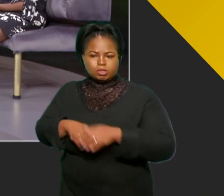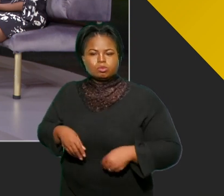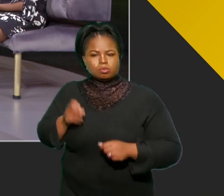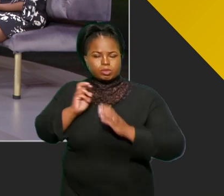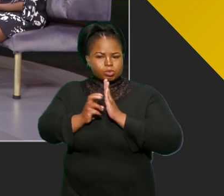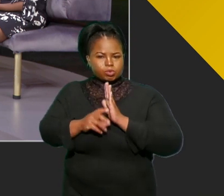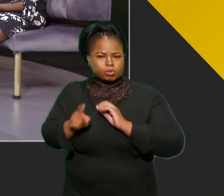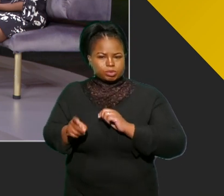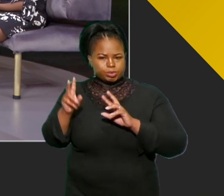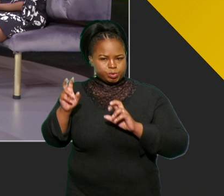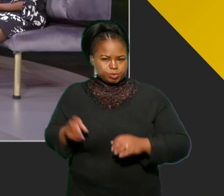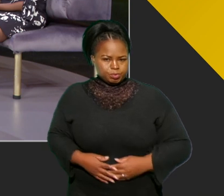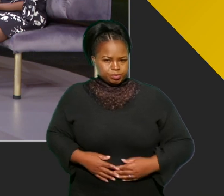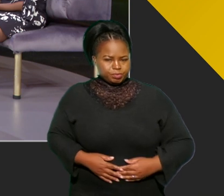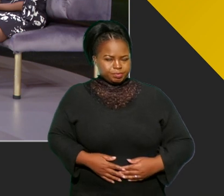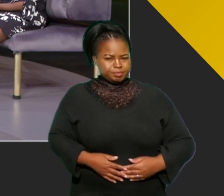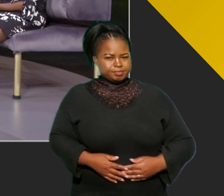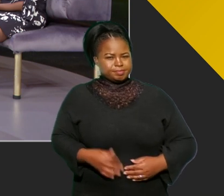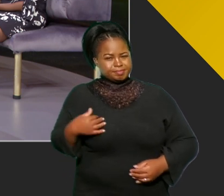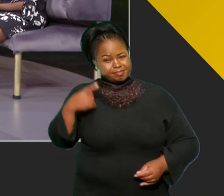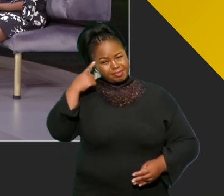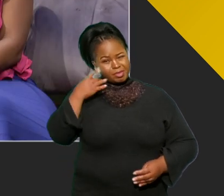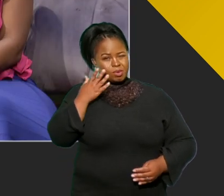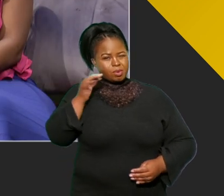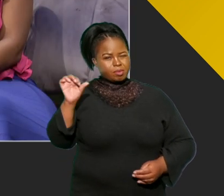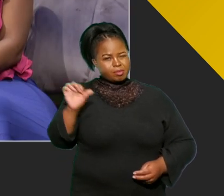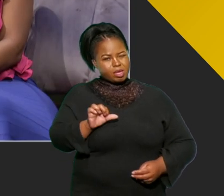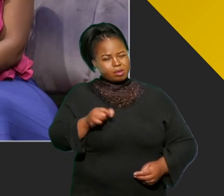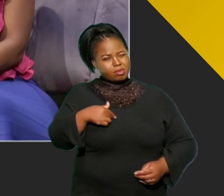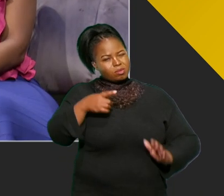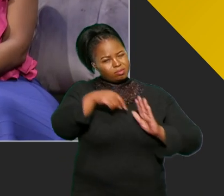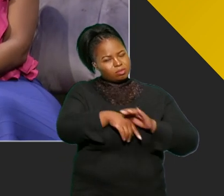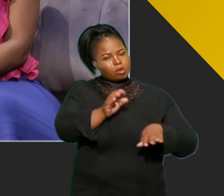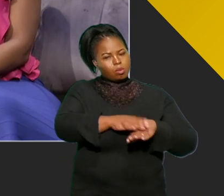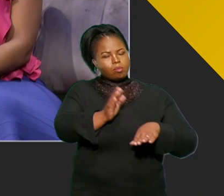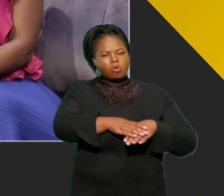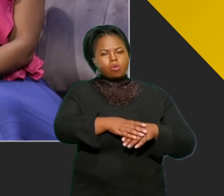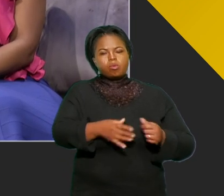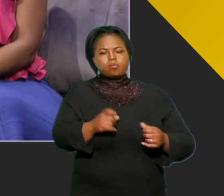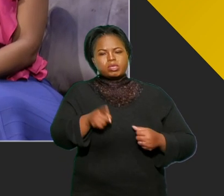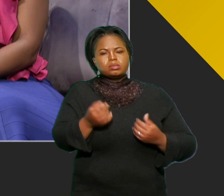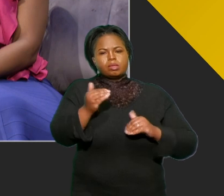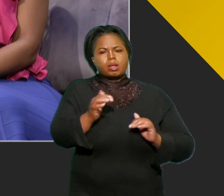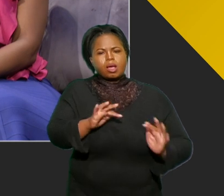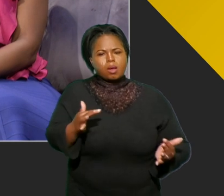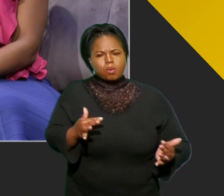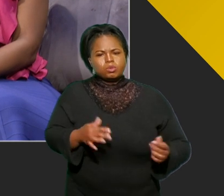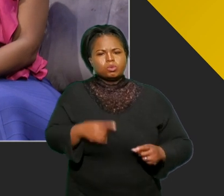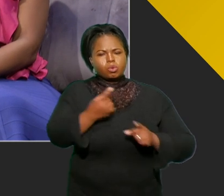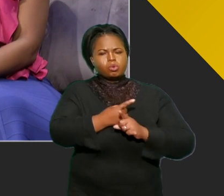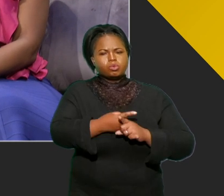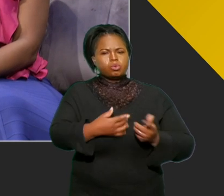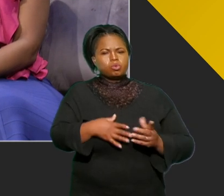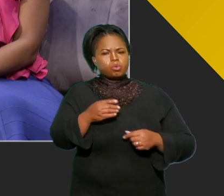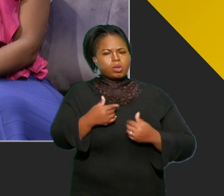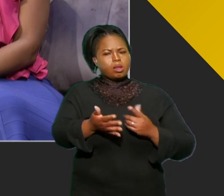such issues. So I think, Bespuya, I'd really love to touch on the point is where do we draw the line between expansion and exploitation when